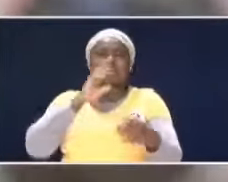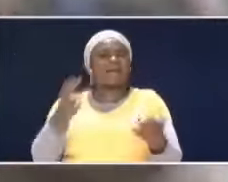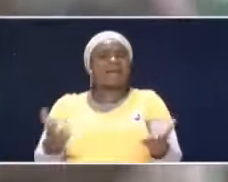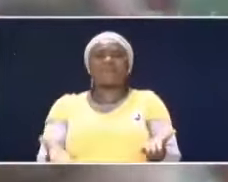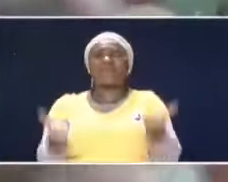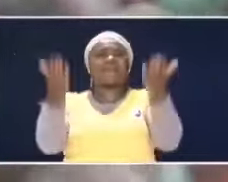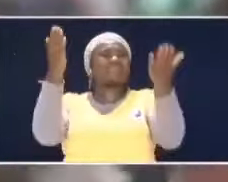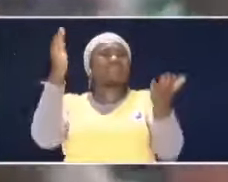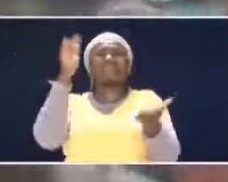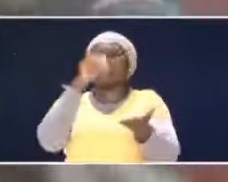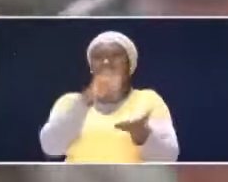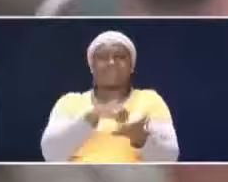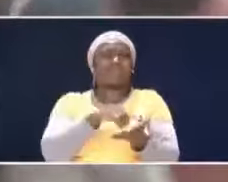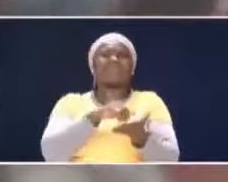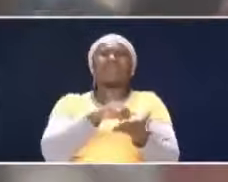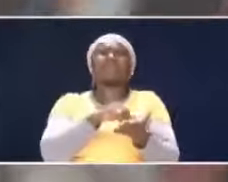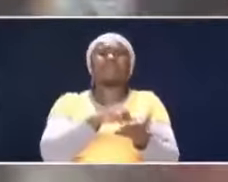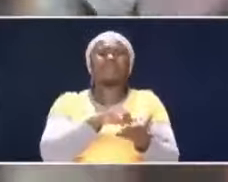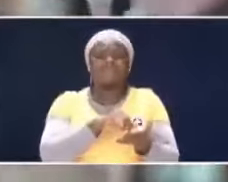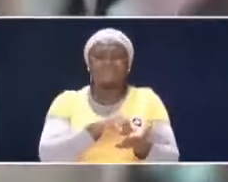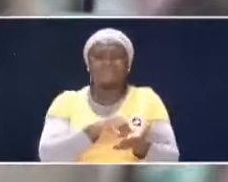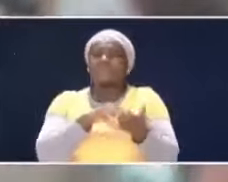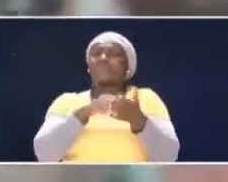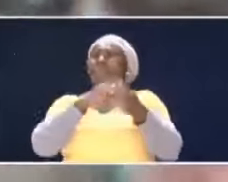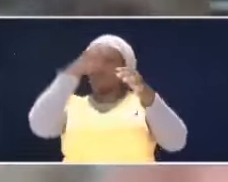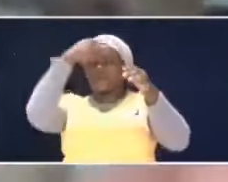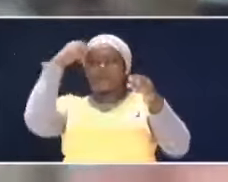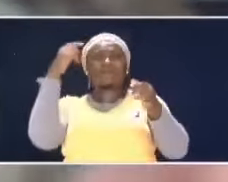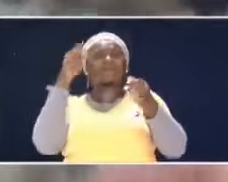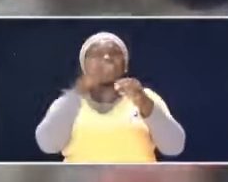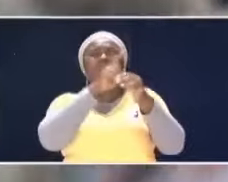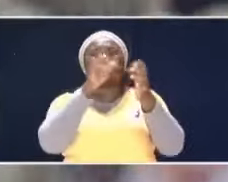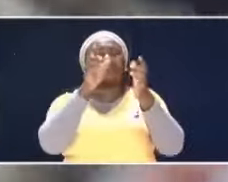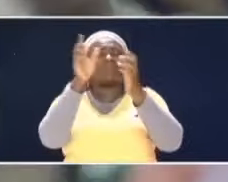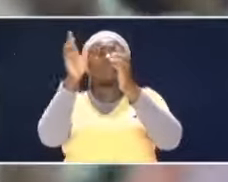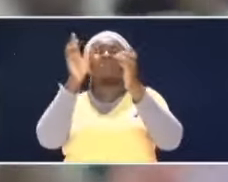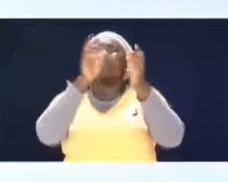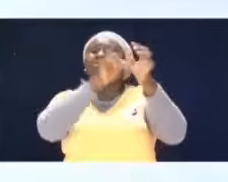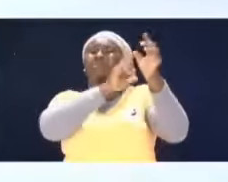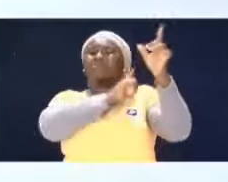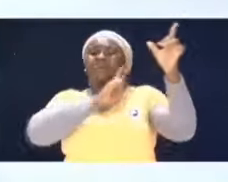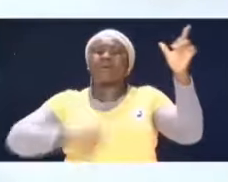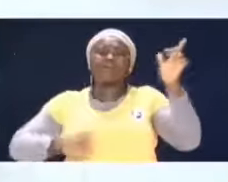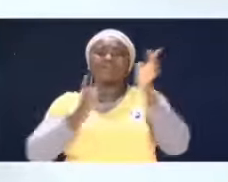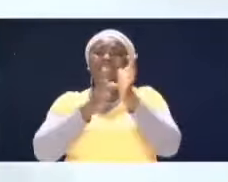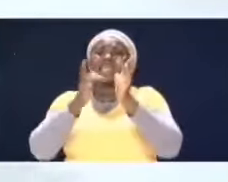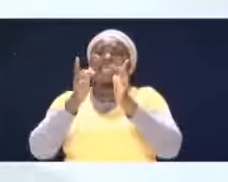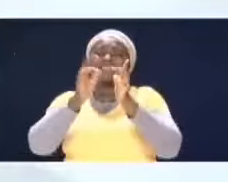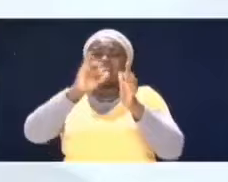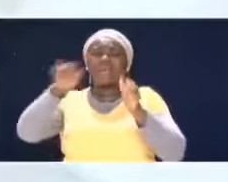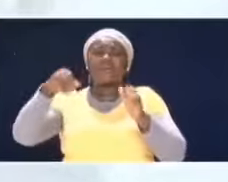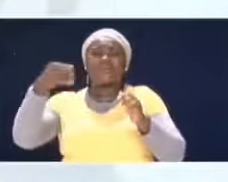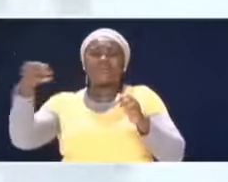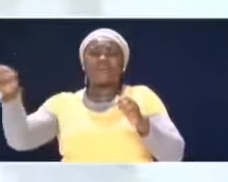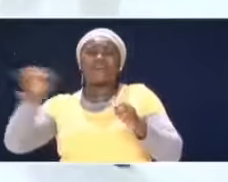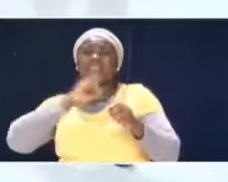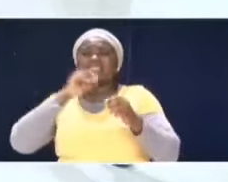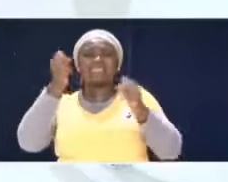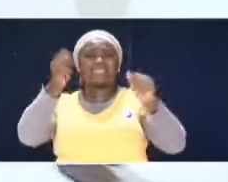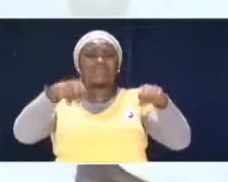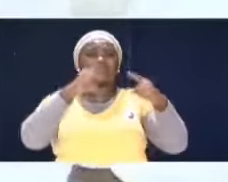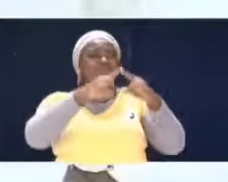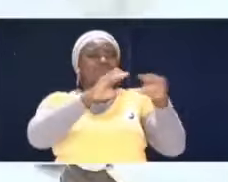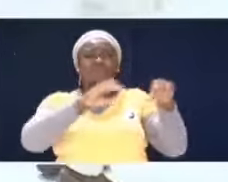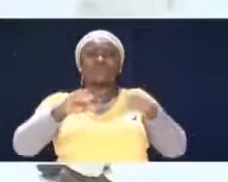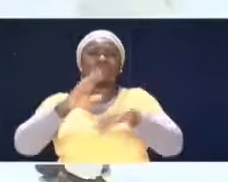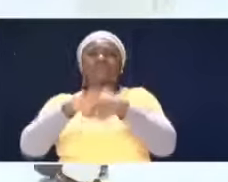bones arising again. Because God, Jehovah, He is able